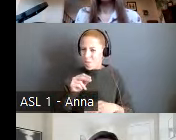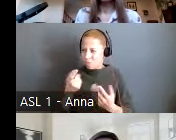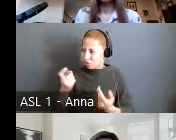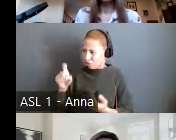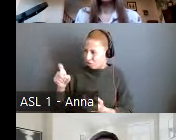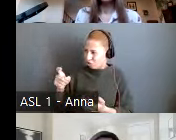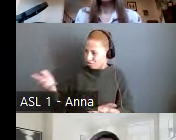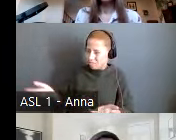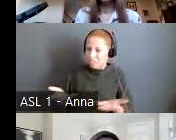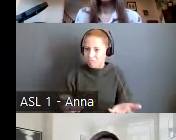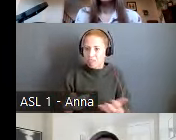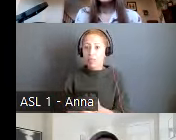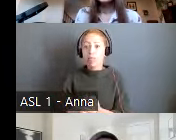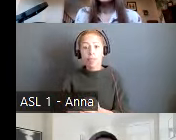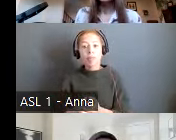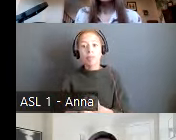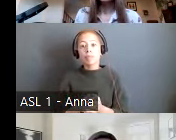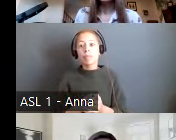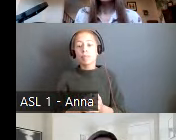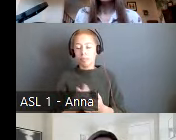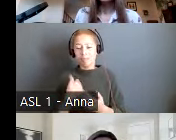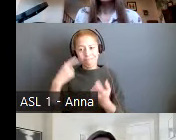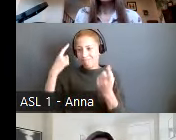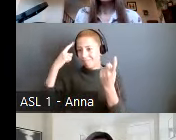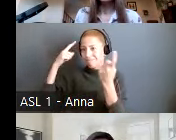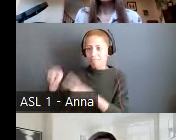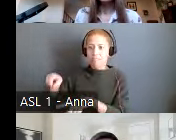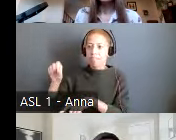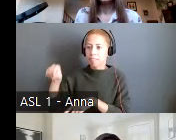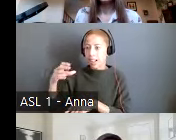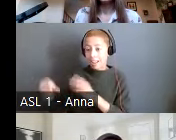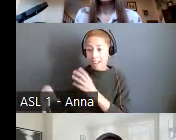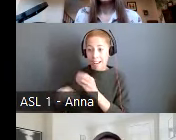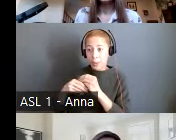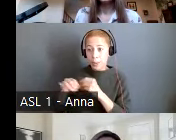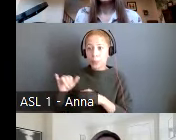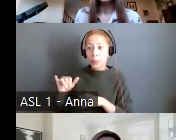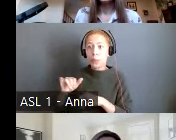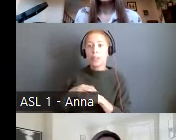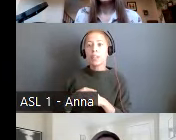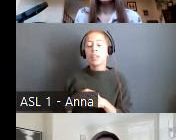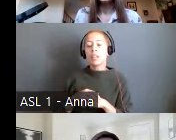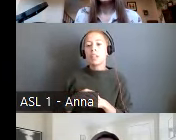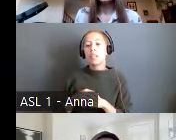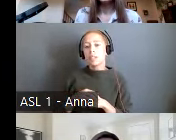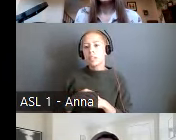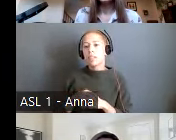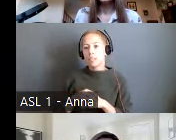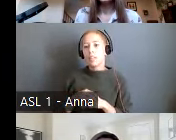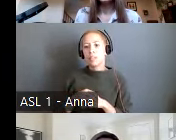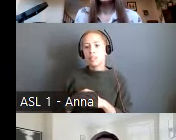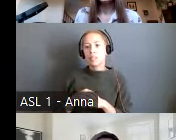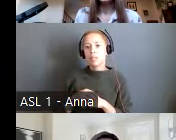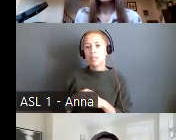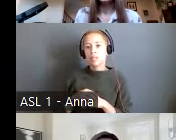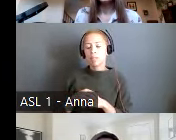could build on that, and I absolutely agree, one of the ways that I often talk about dementia